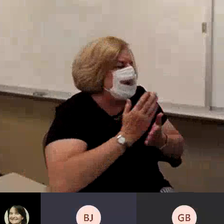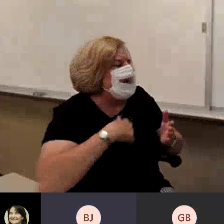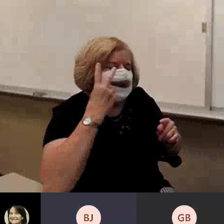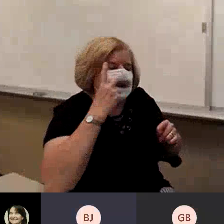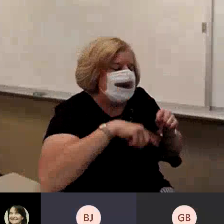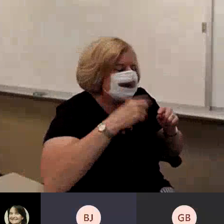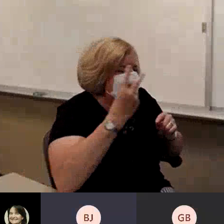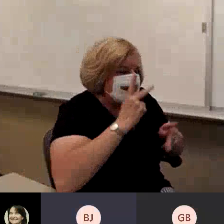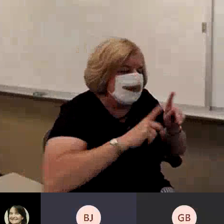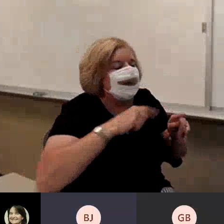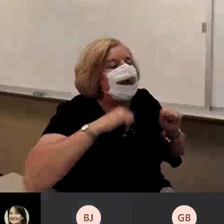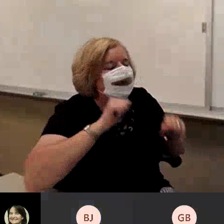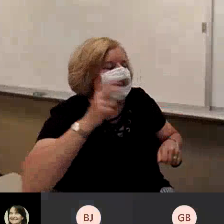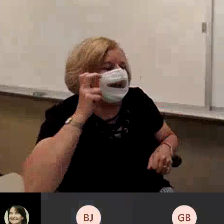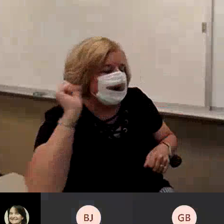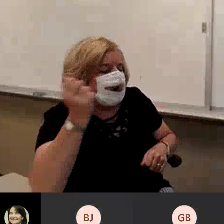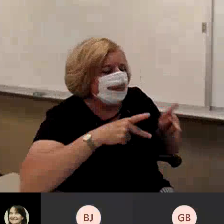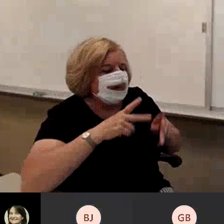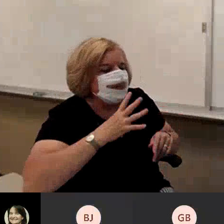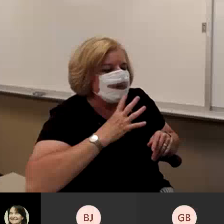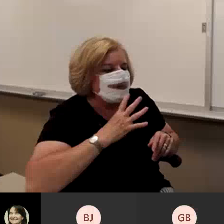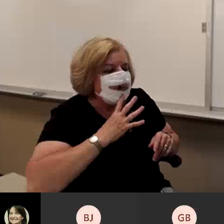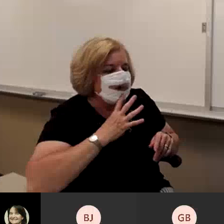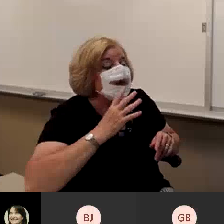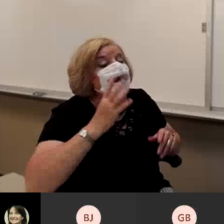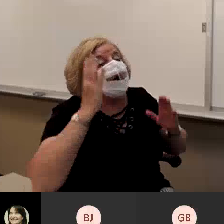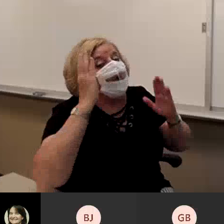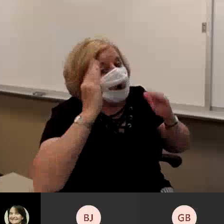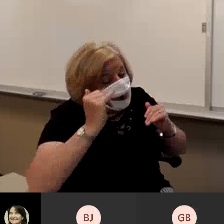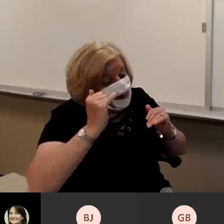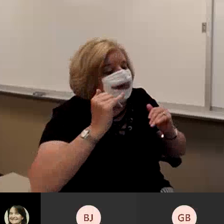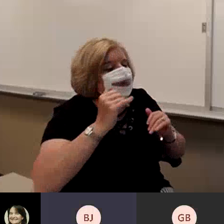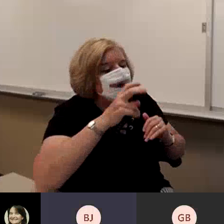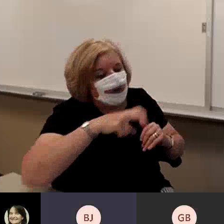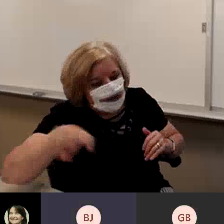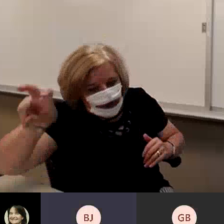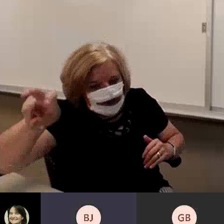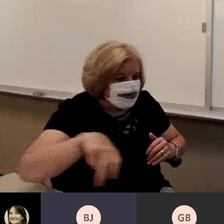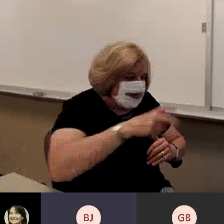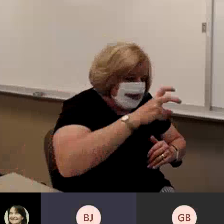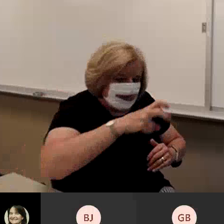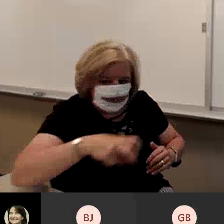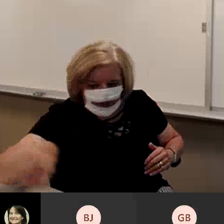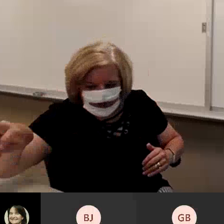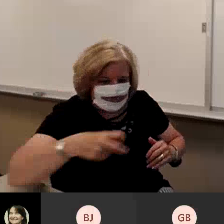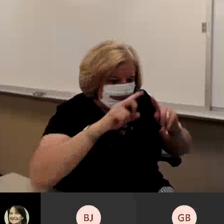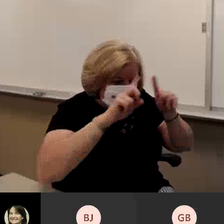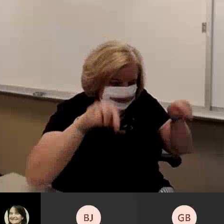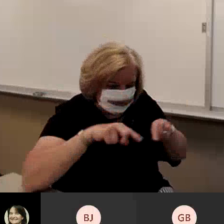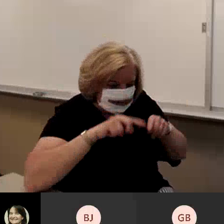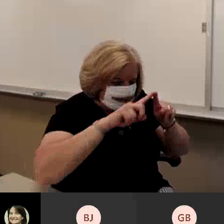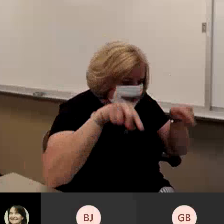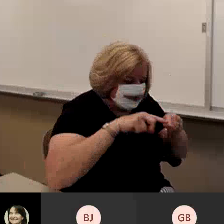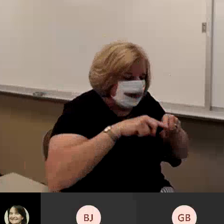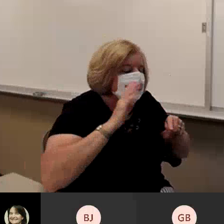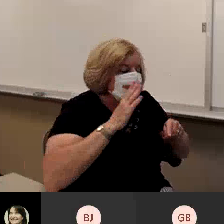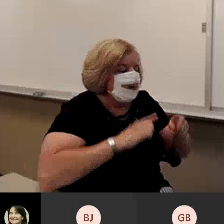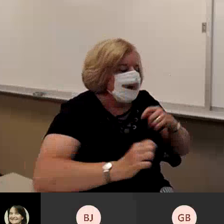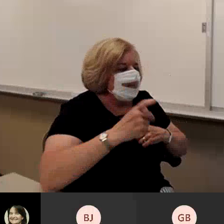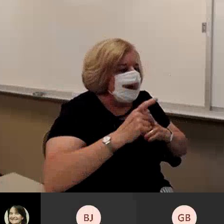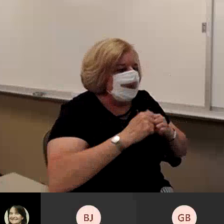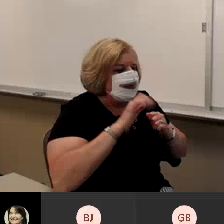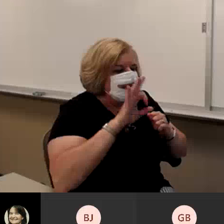can, well, hopefully when we go back and forth sharing screens and stuff, something will come back. Okay, so, thank you. And so, I think Lynn had a